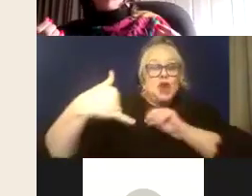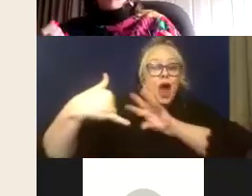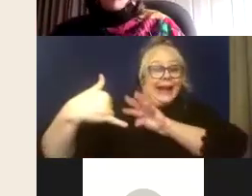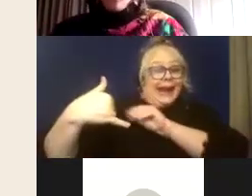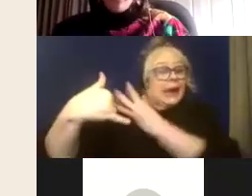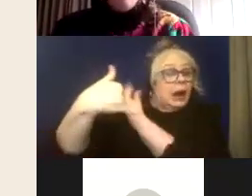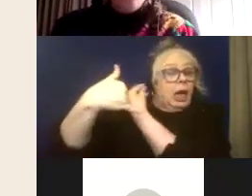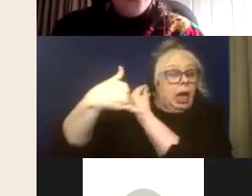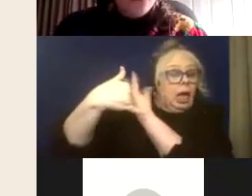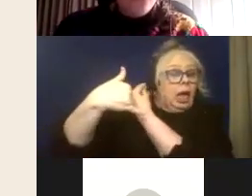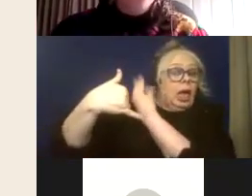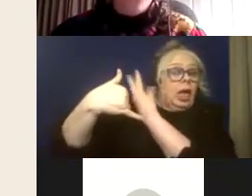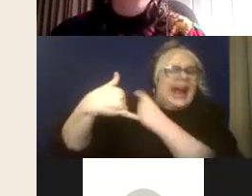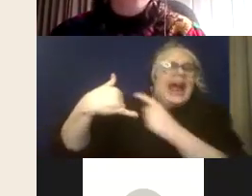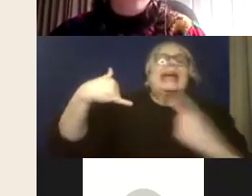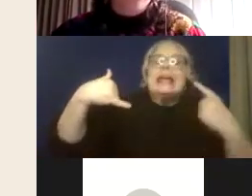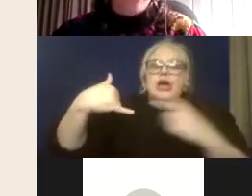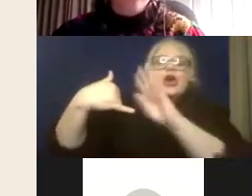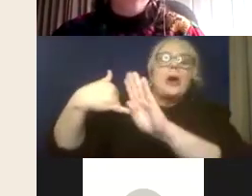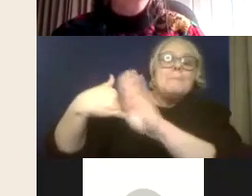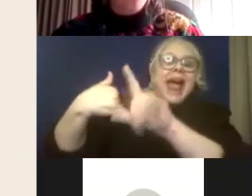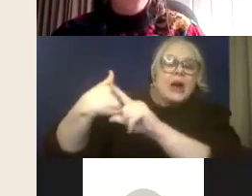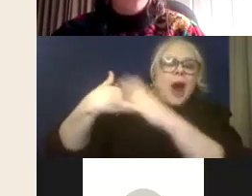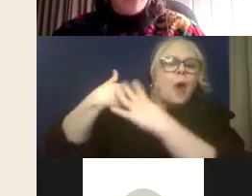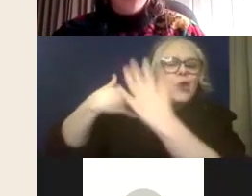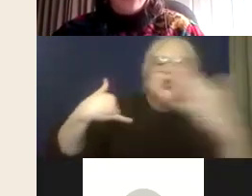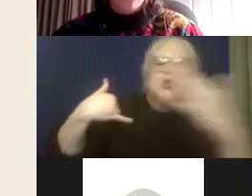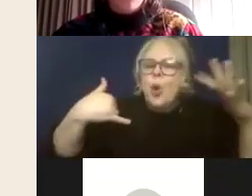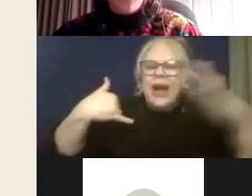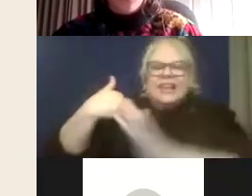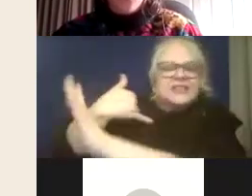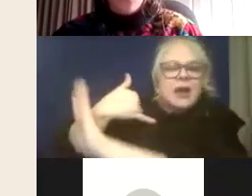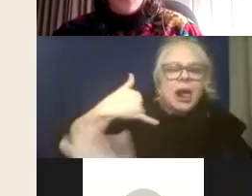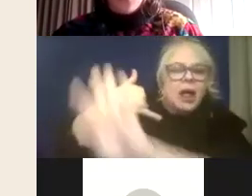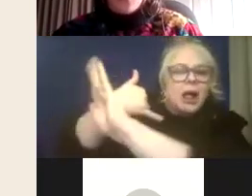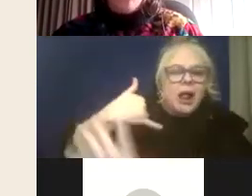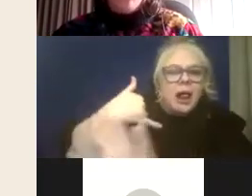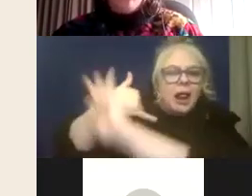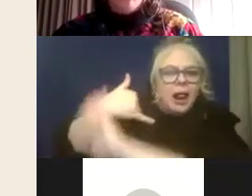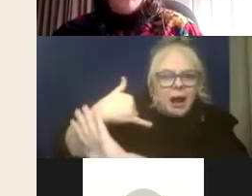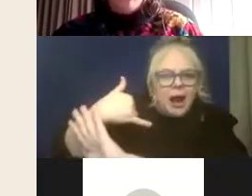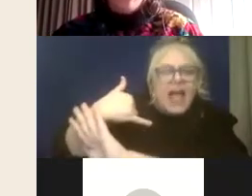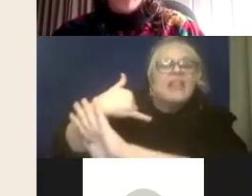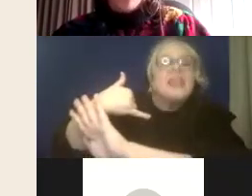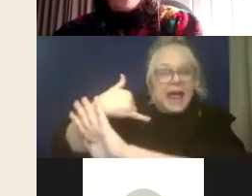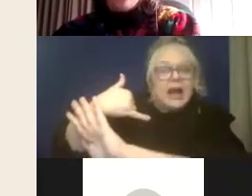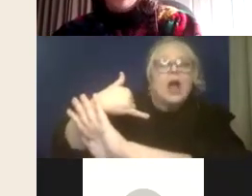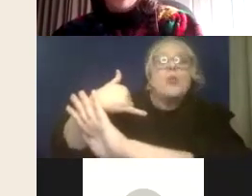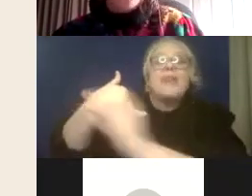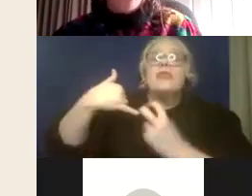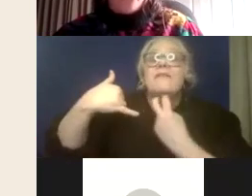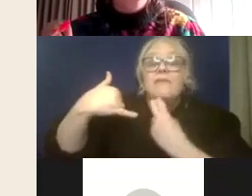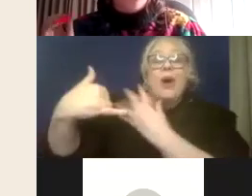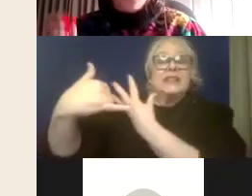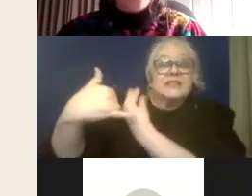Um, and in videos, you can often look at the movement of objects and people. Um, there will be sort